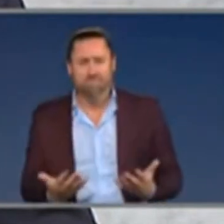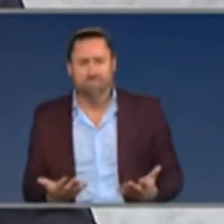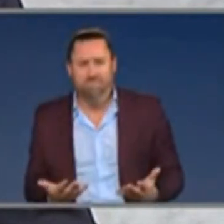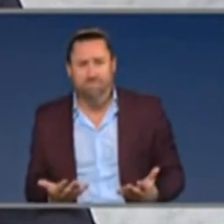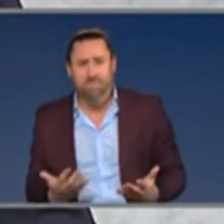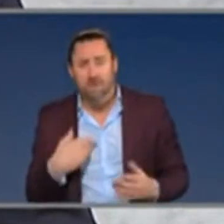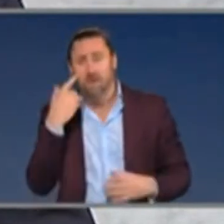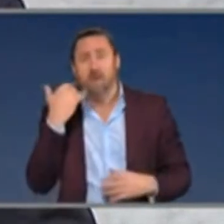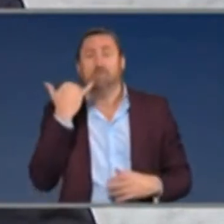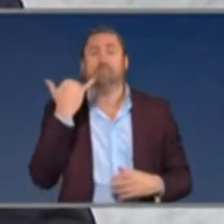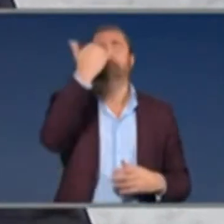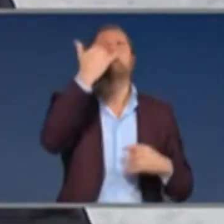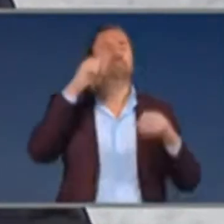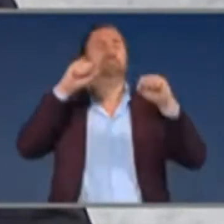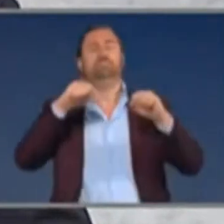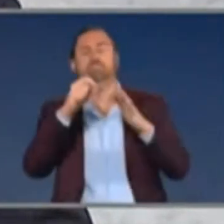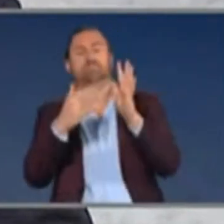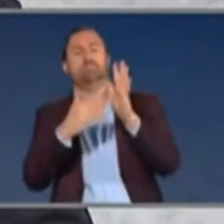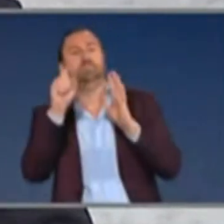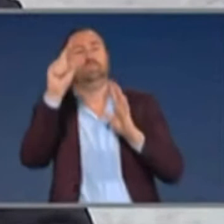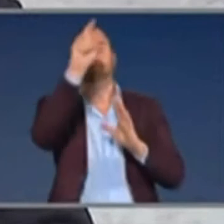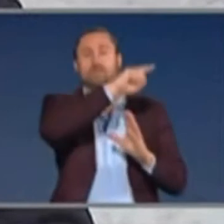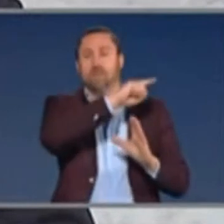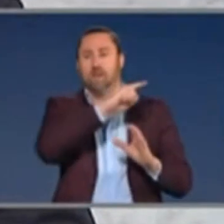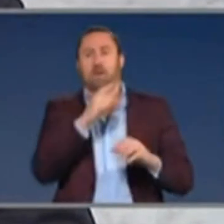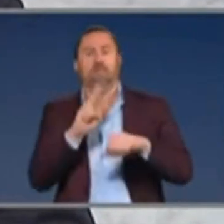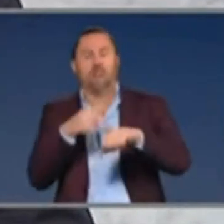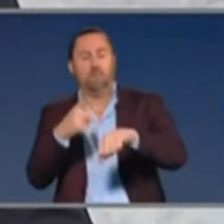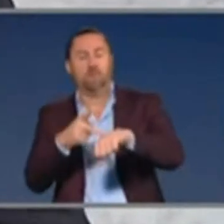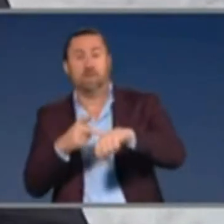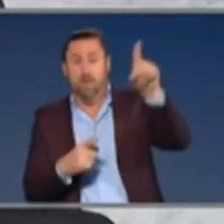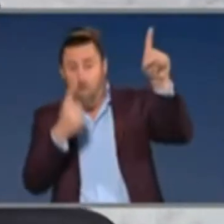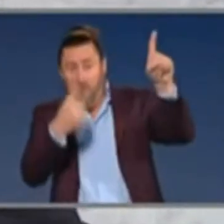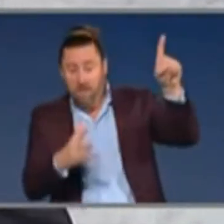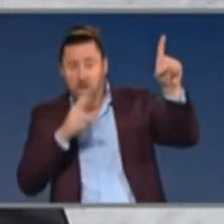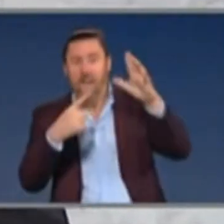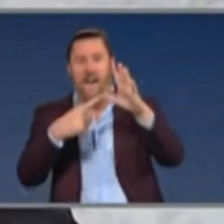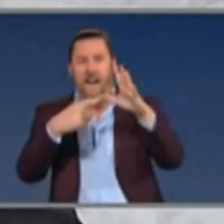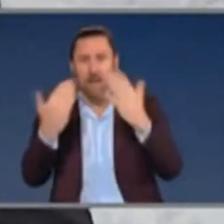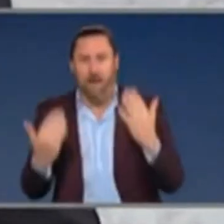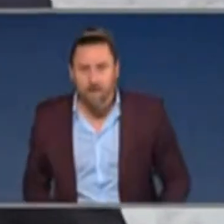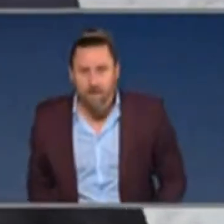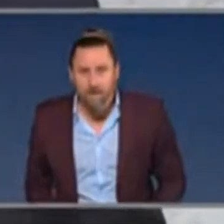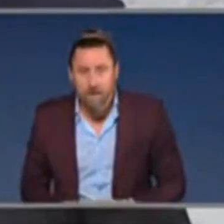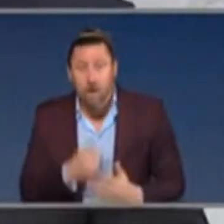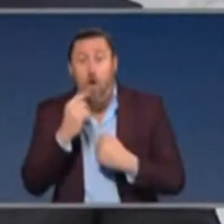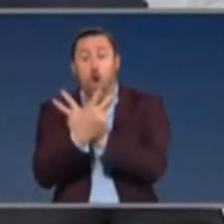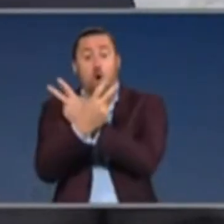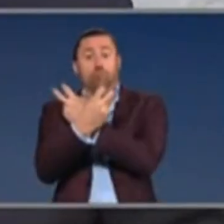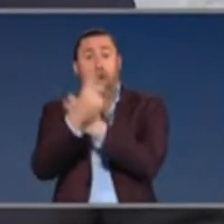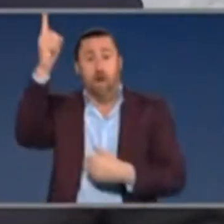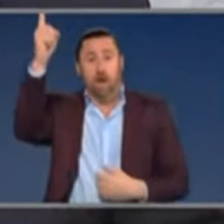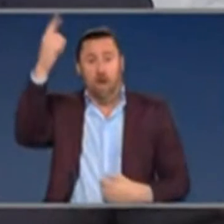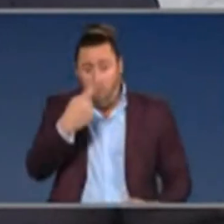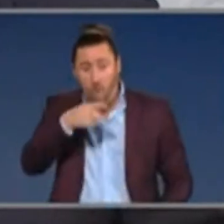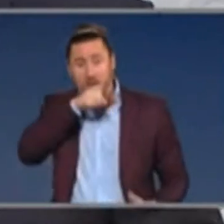with Bibi Netanyahu. They have 1,900 cases a day, and and the number of cases in Austria has